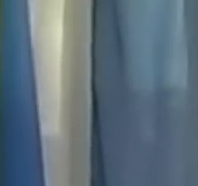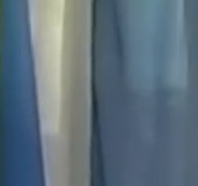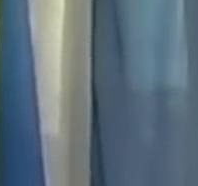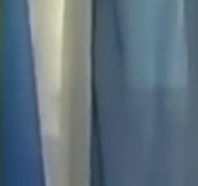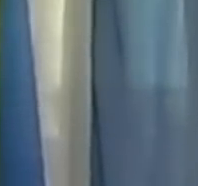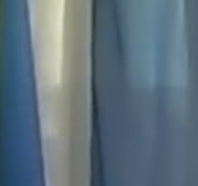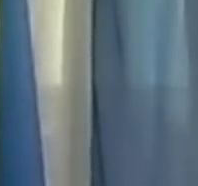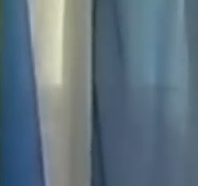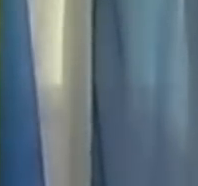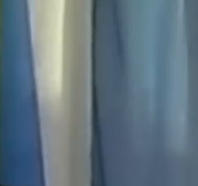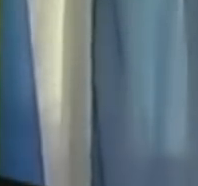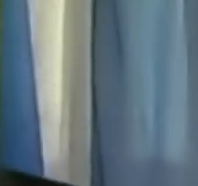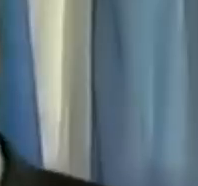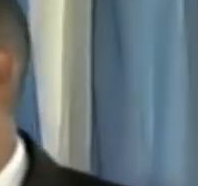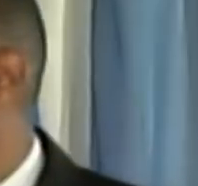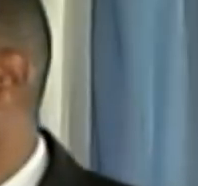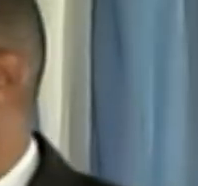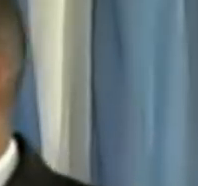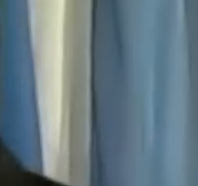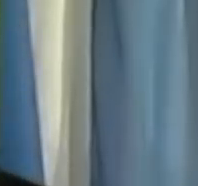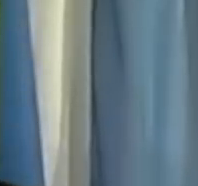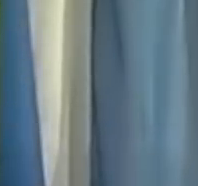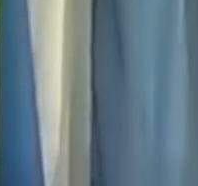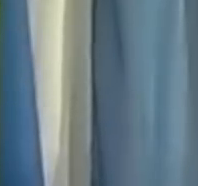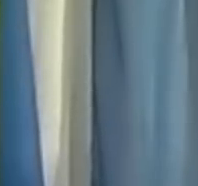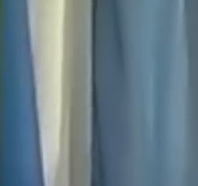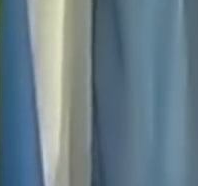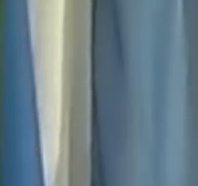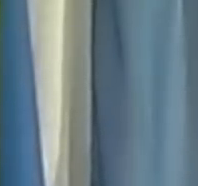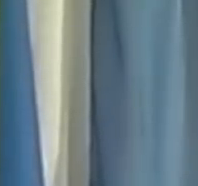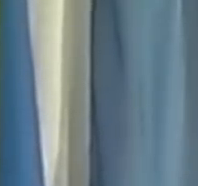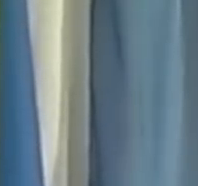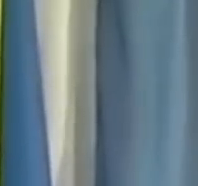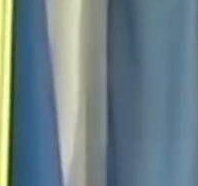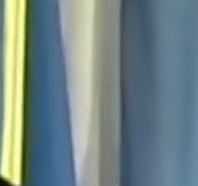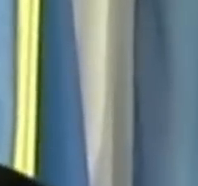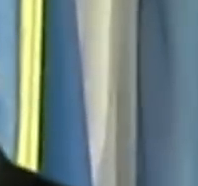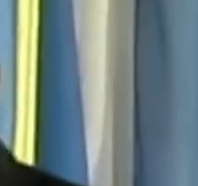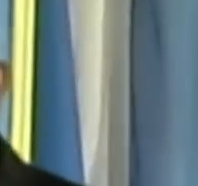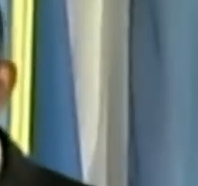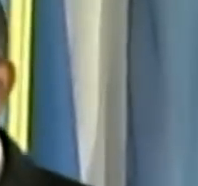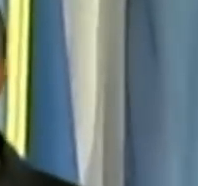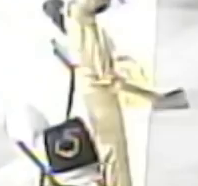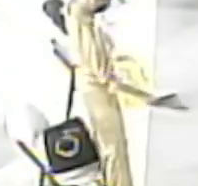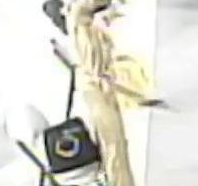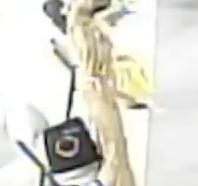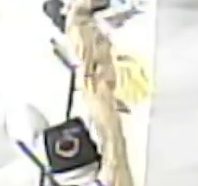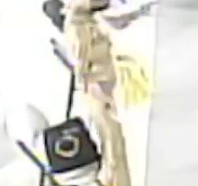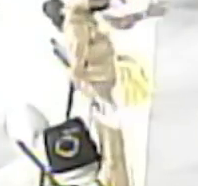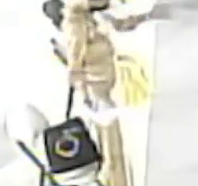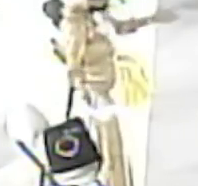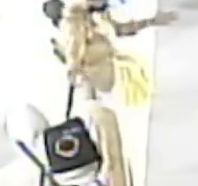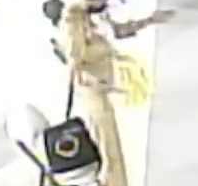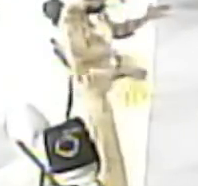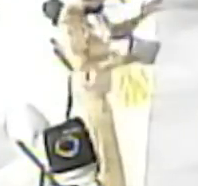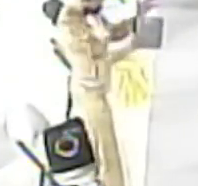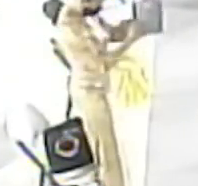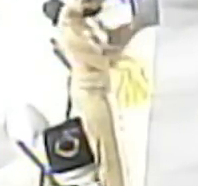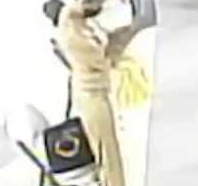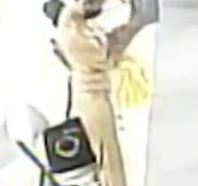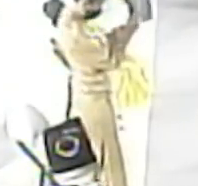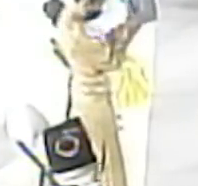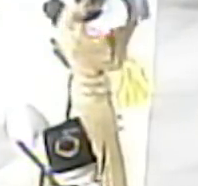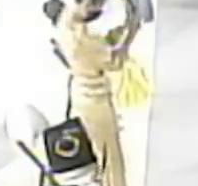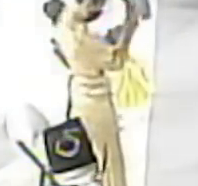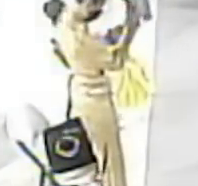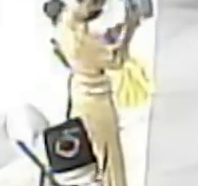for you. You may be seated in the presence of the Lord. If the Lord has been good to you, won't you just put your hands together and give